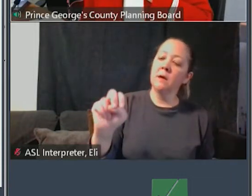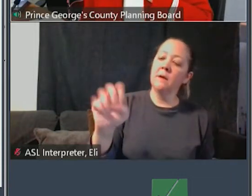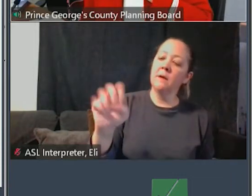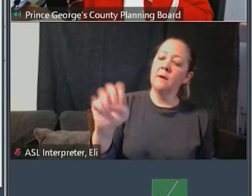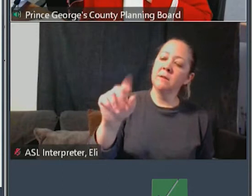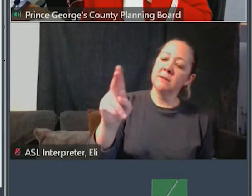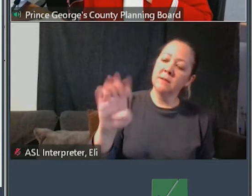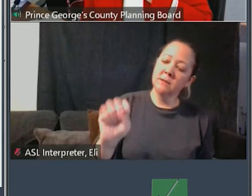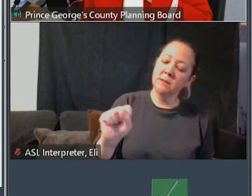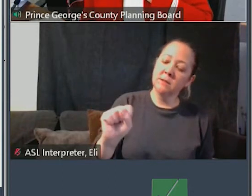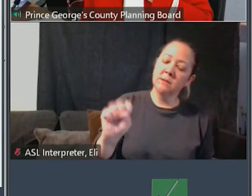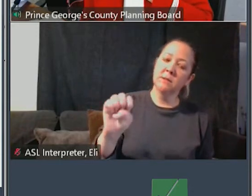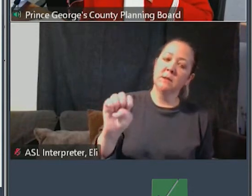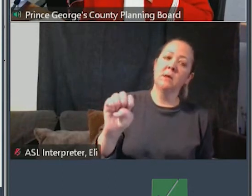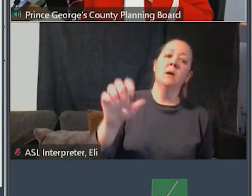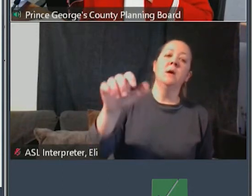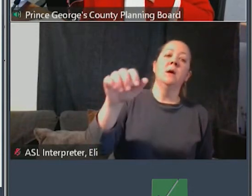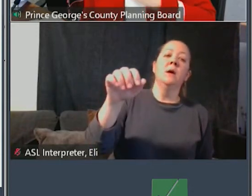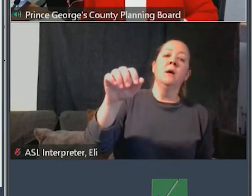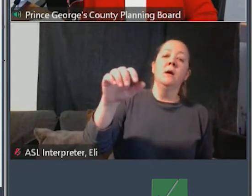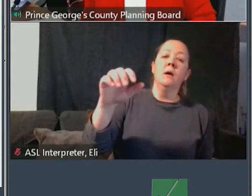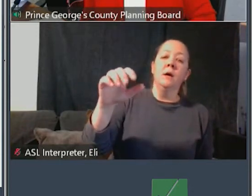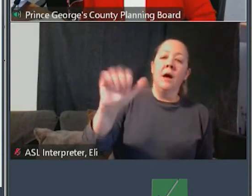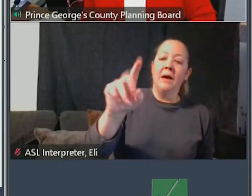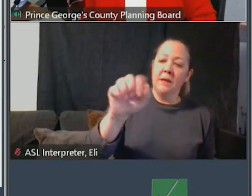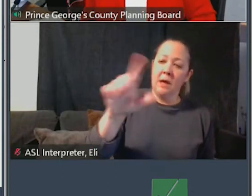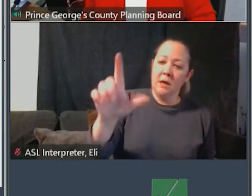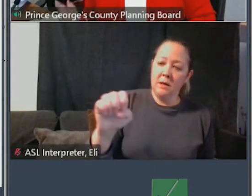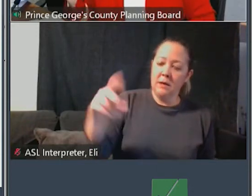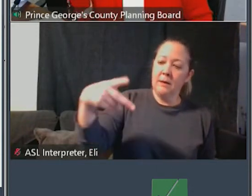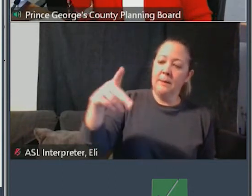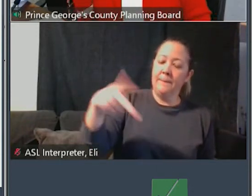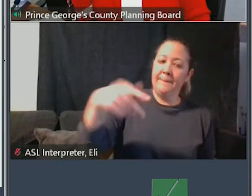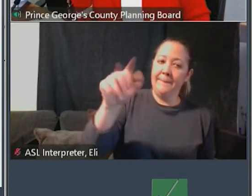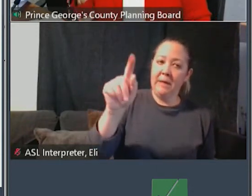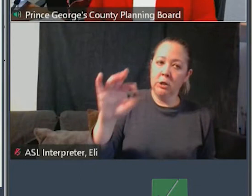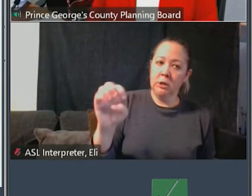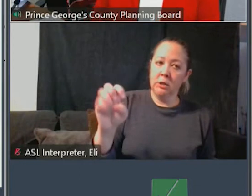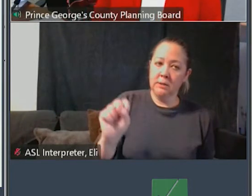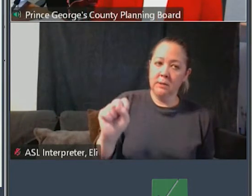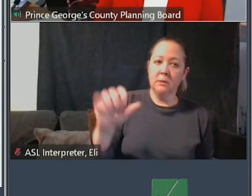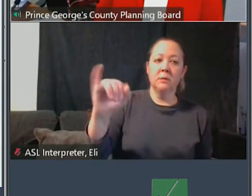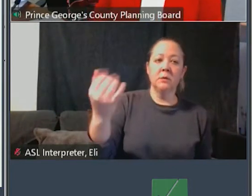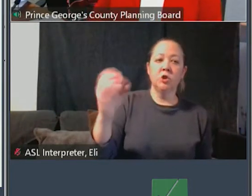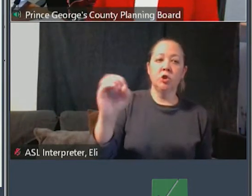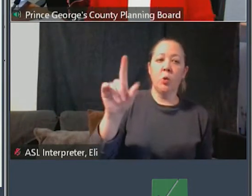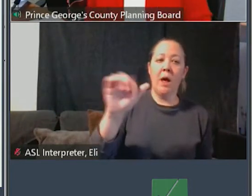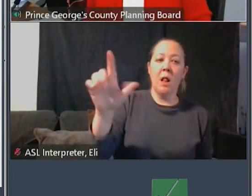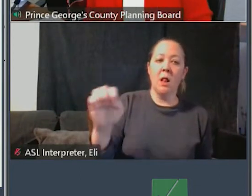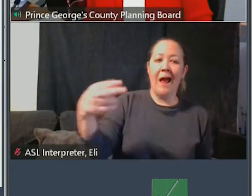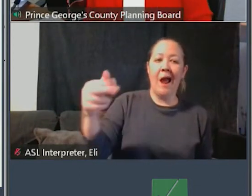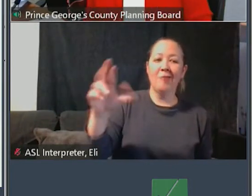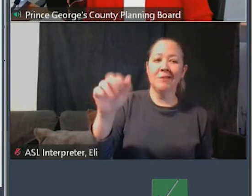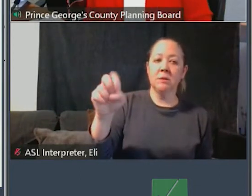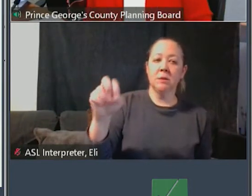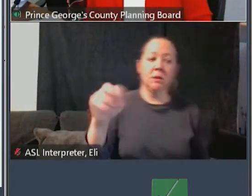Peters? Joanne Harrison? Ariane Cannon? Here. Oh, Joanne Harrison, that's you? Okay.